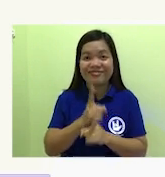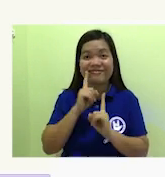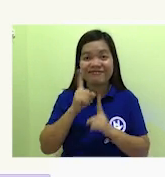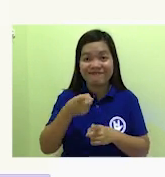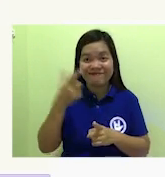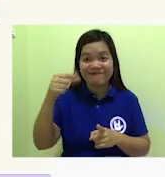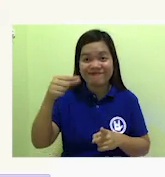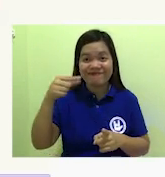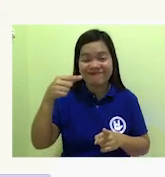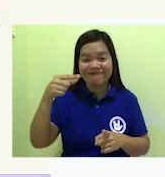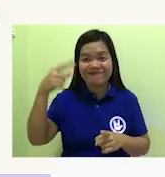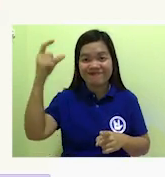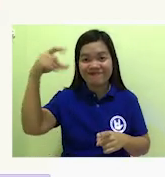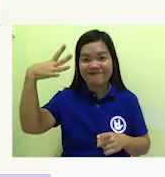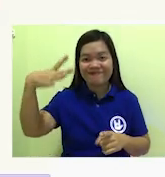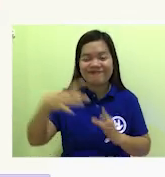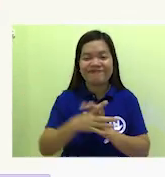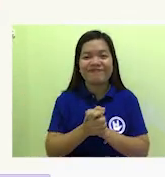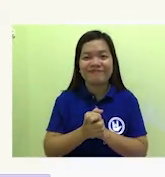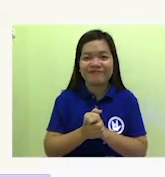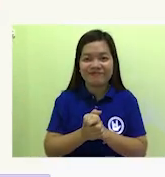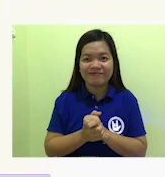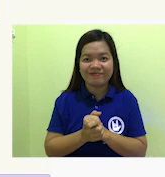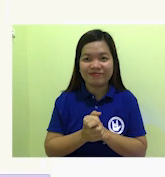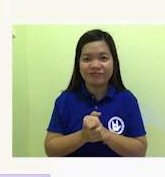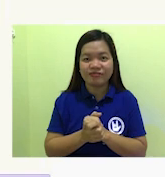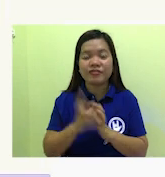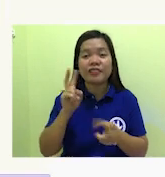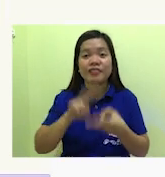Correct. The answer is green light.